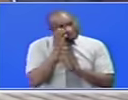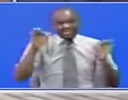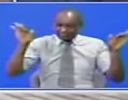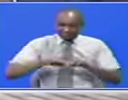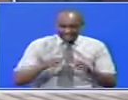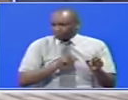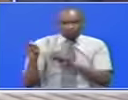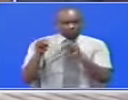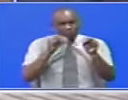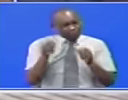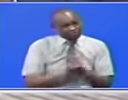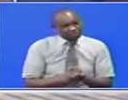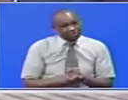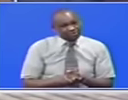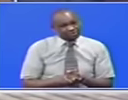Valley?